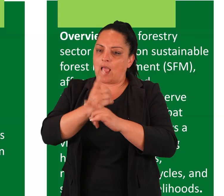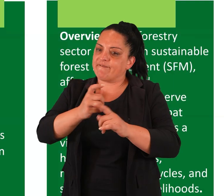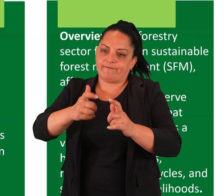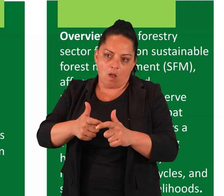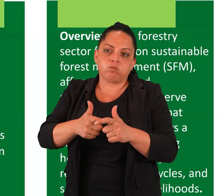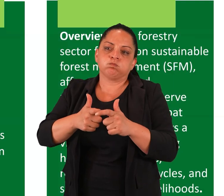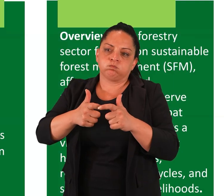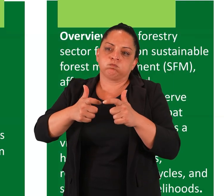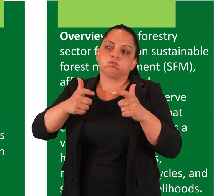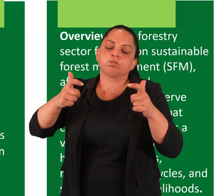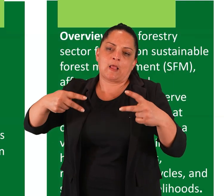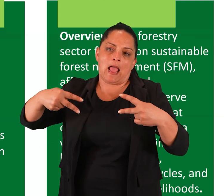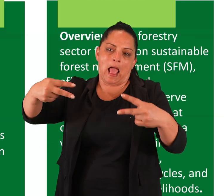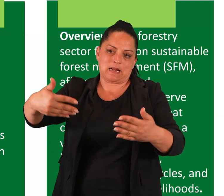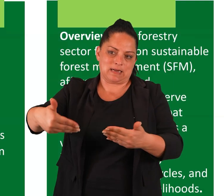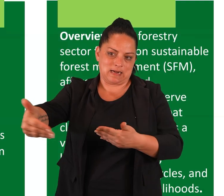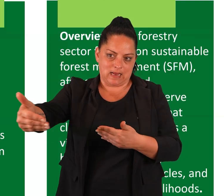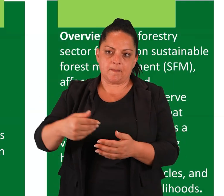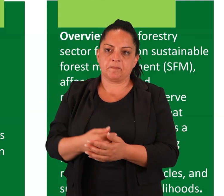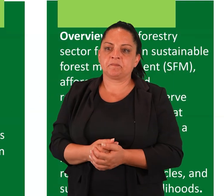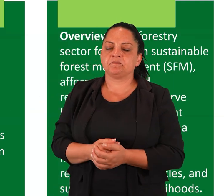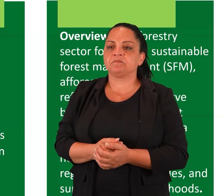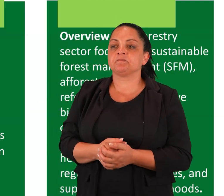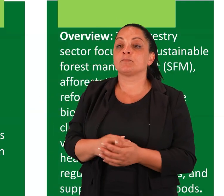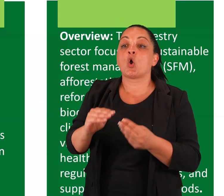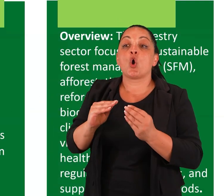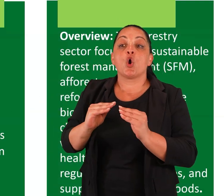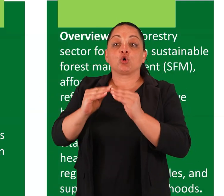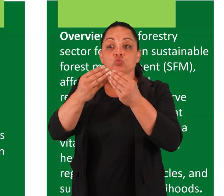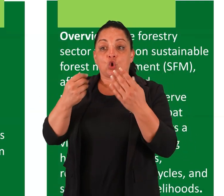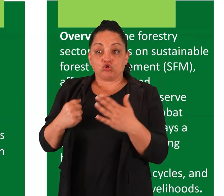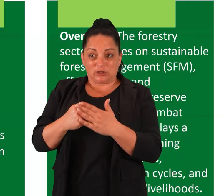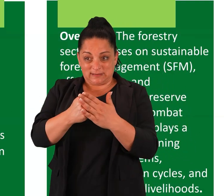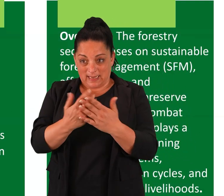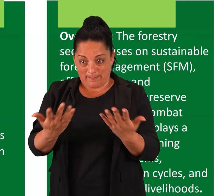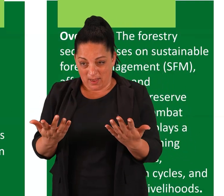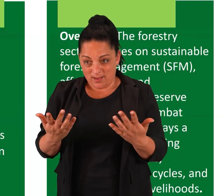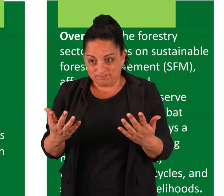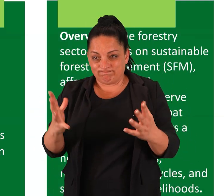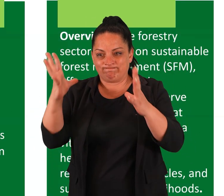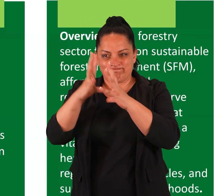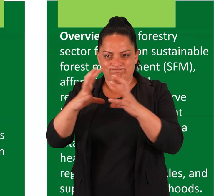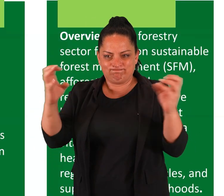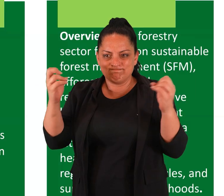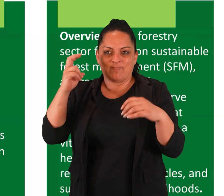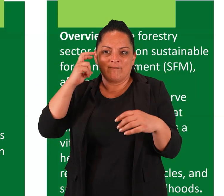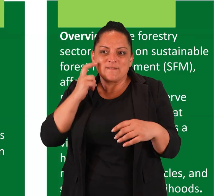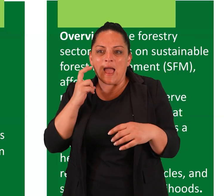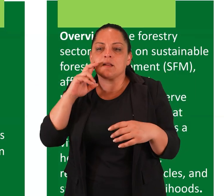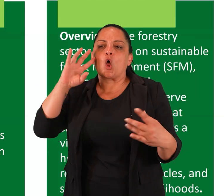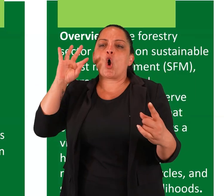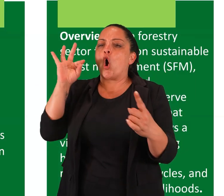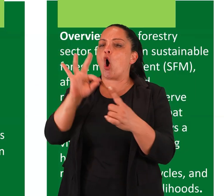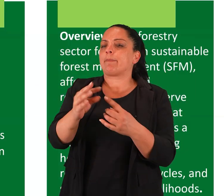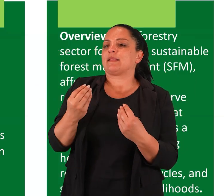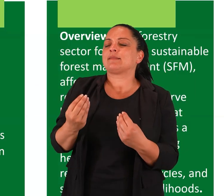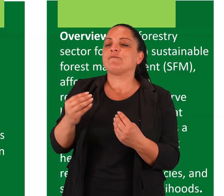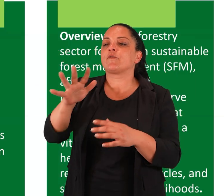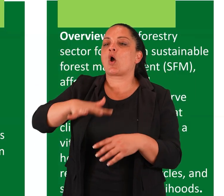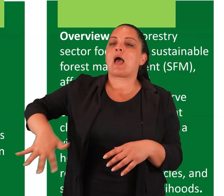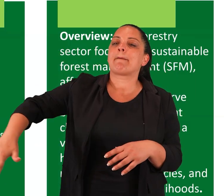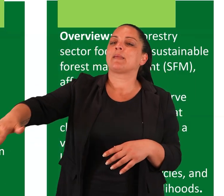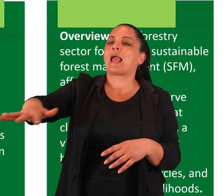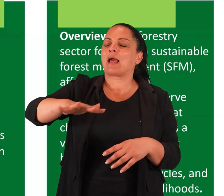coming years. Sustainable construction and green infrastructure aim to reduce environmental